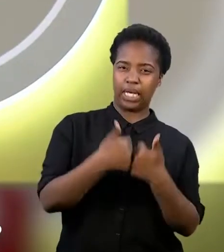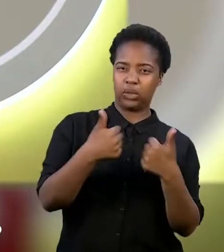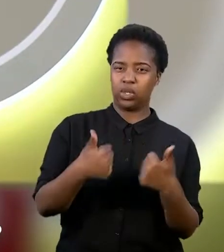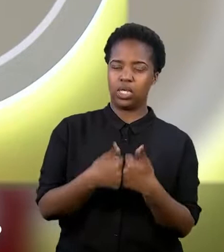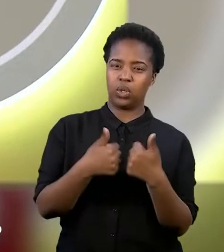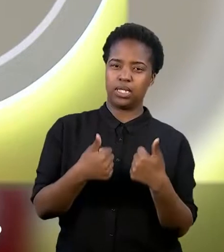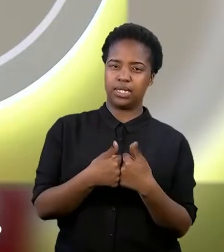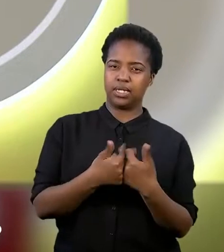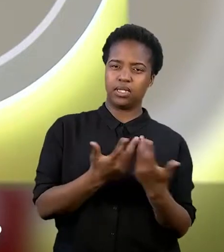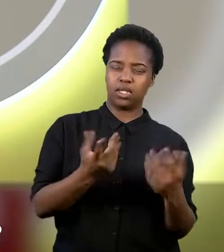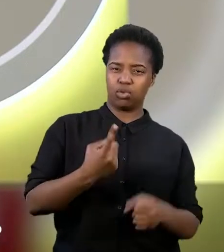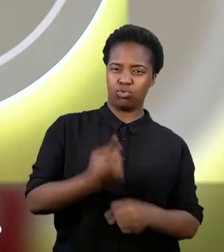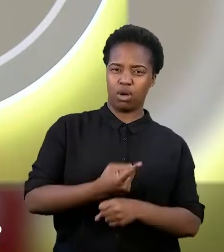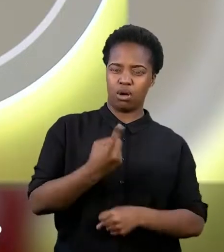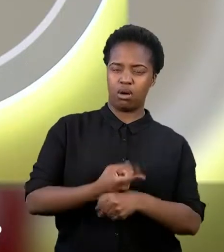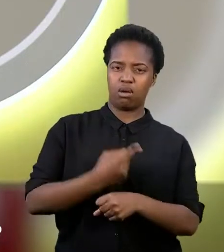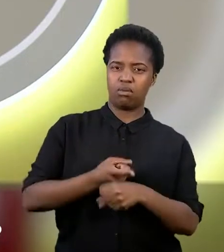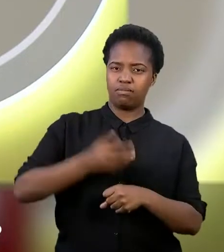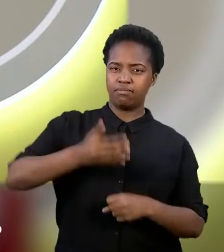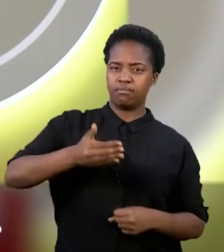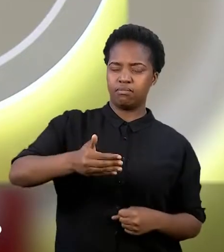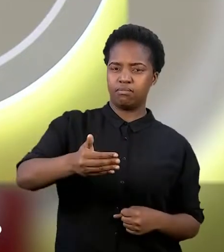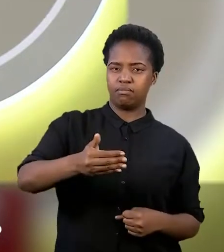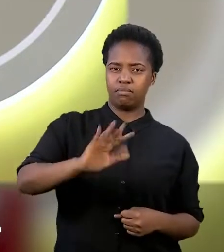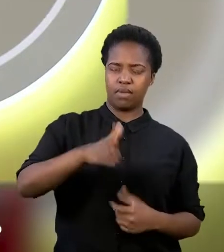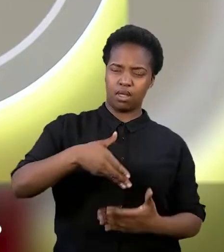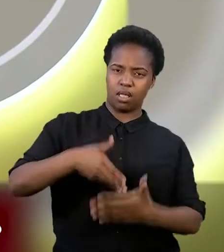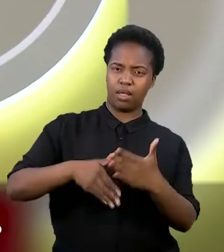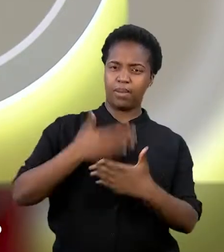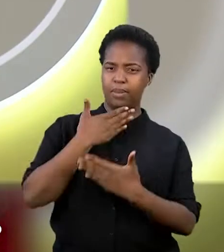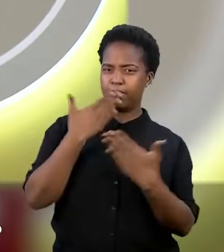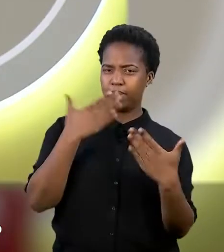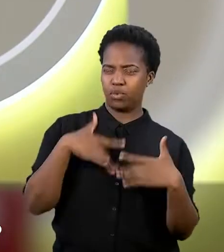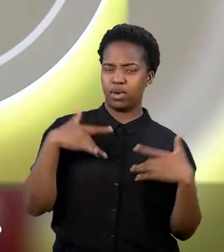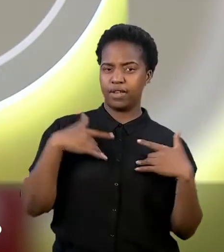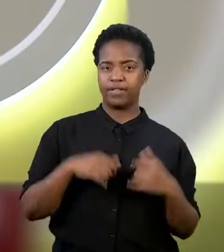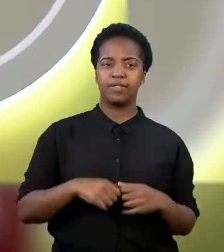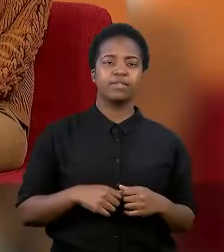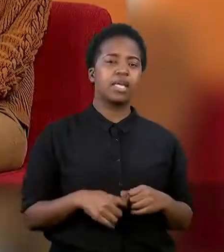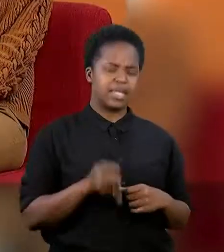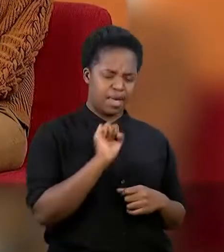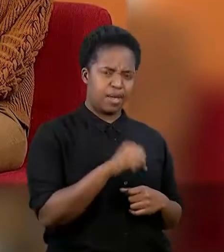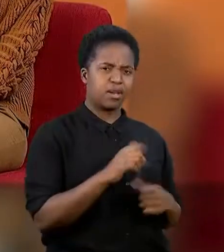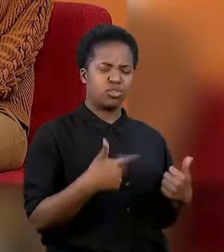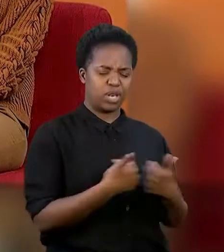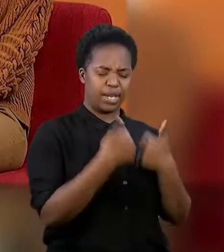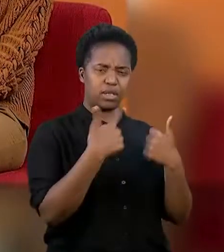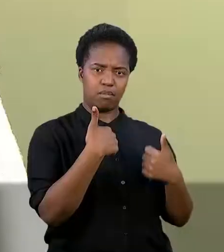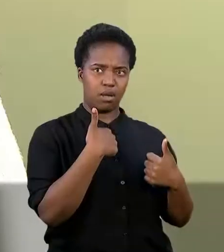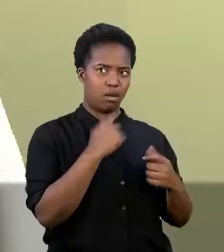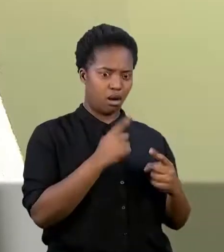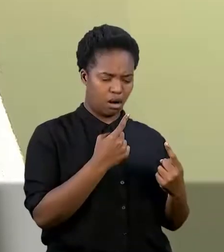why challenge and ha ino hatella ka mgo yona I a hileng ka teng bophelong ba ha yes re ka I